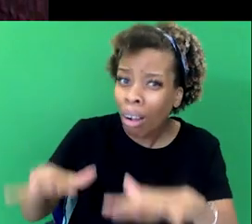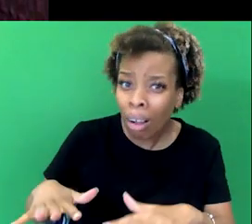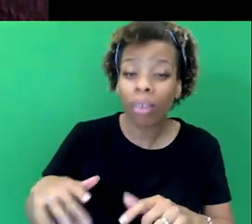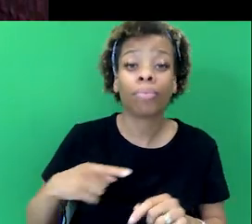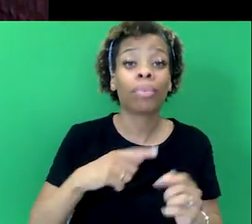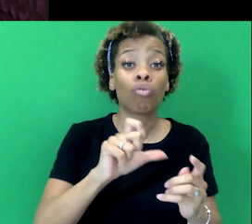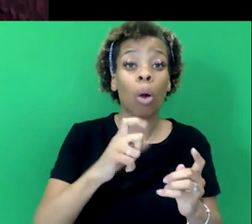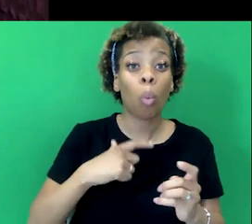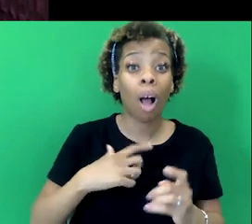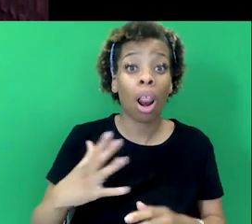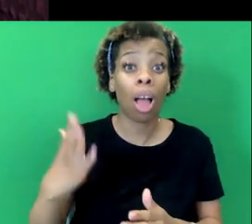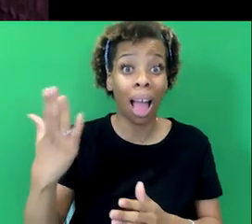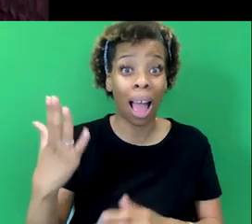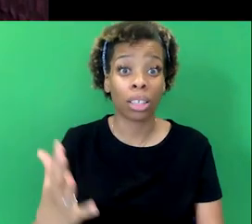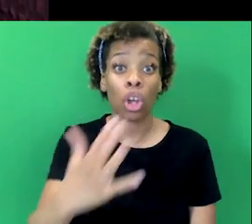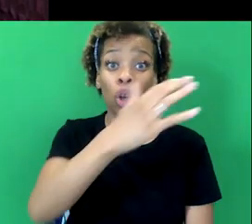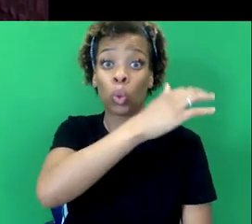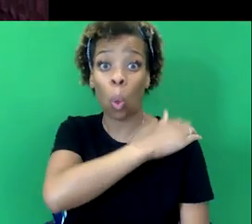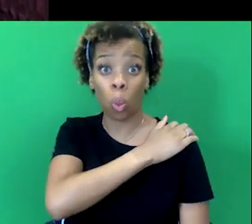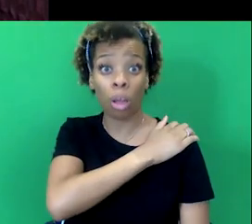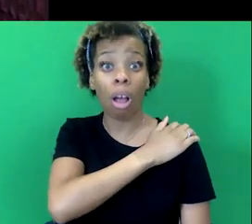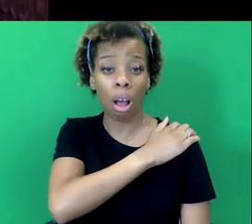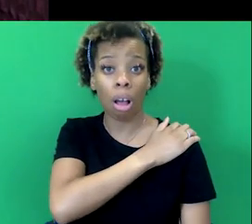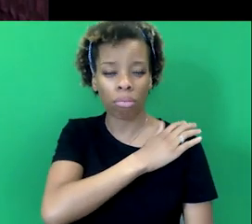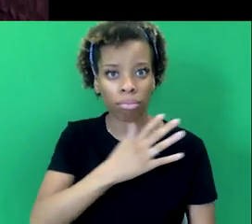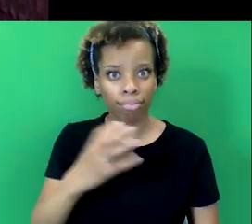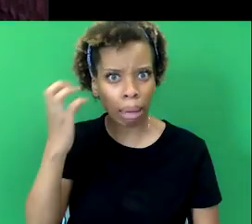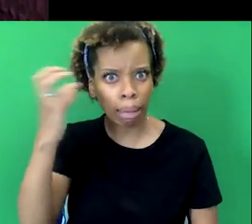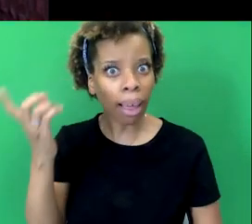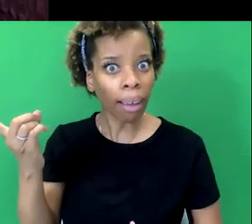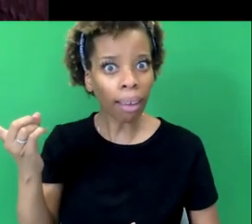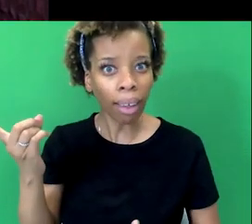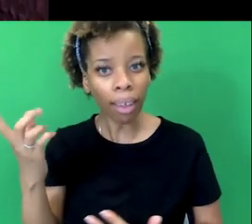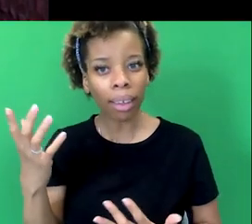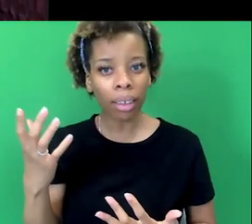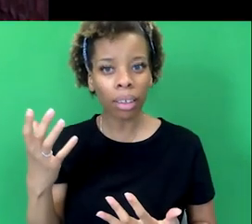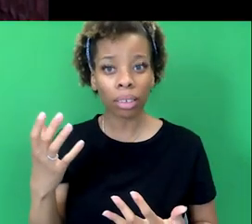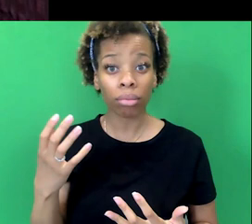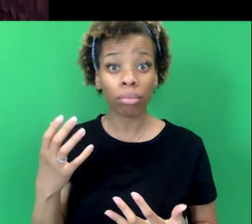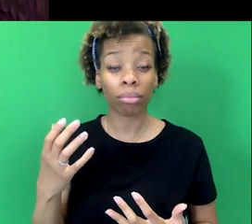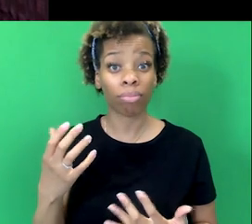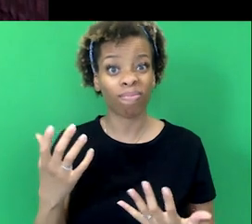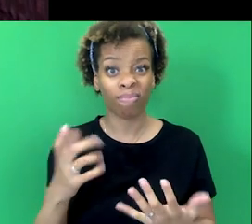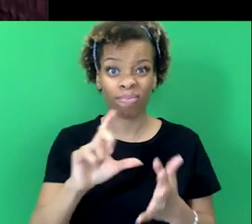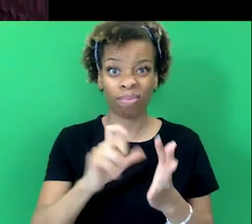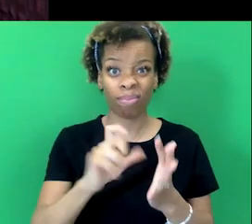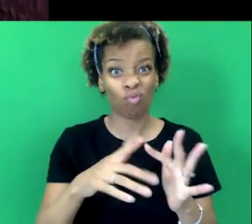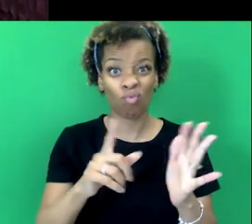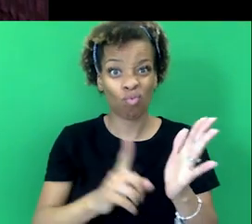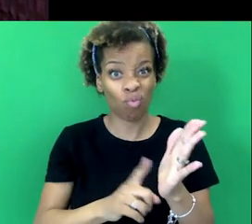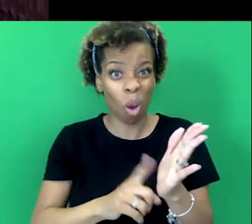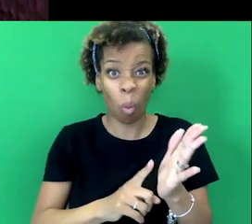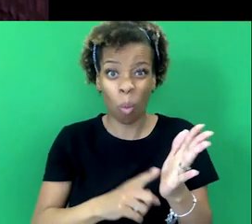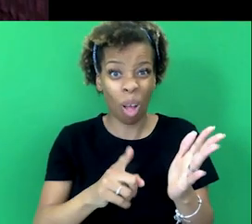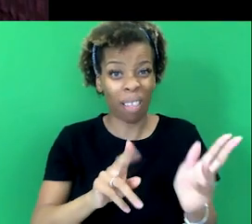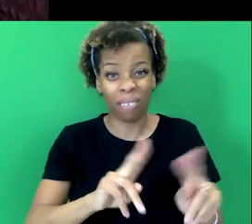shoulder and crosses a line. And in many ways, that's the beginning of the end of